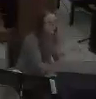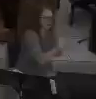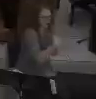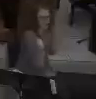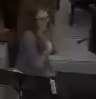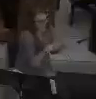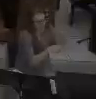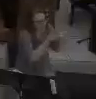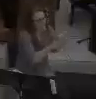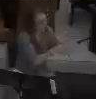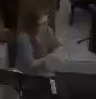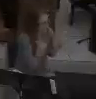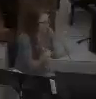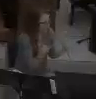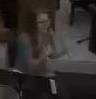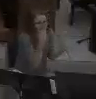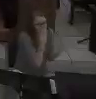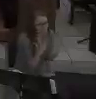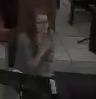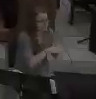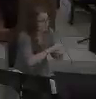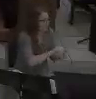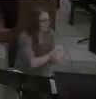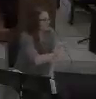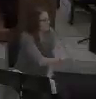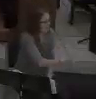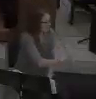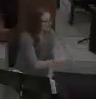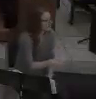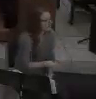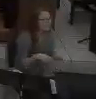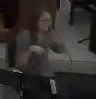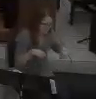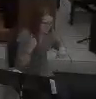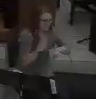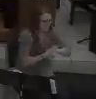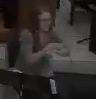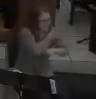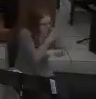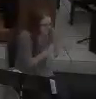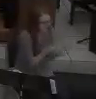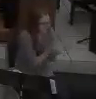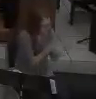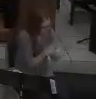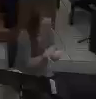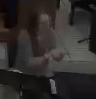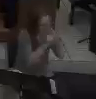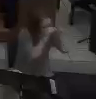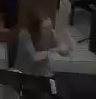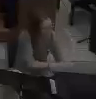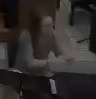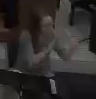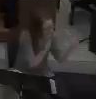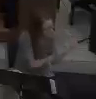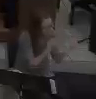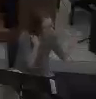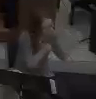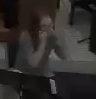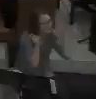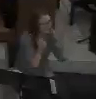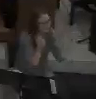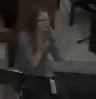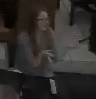Baltimore, information on page 10. This is the day that our God has made, so let us continue to rejoice in it with our